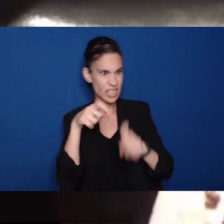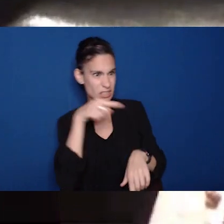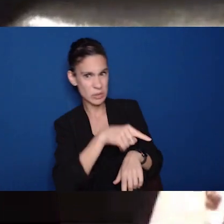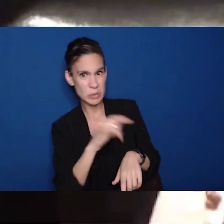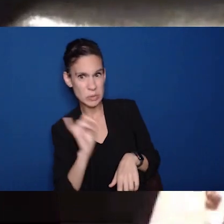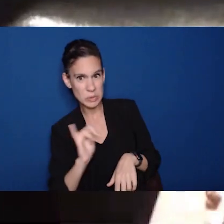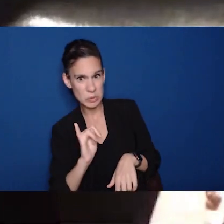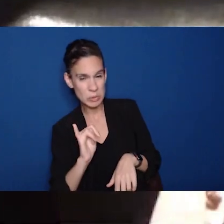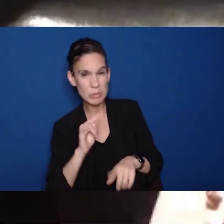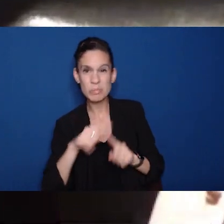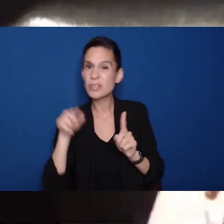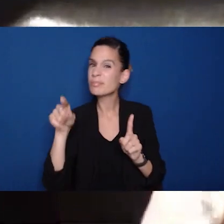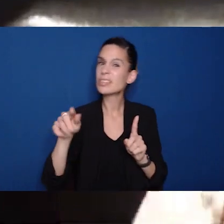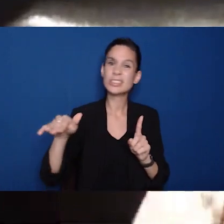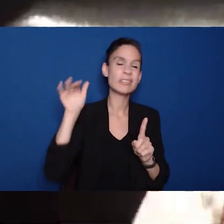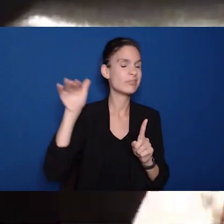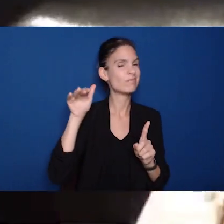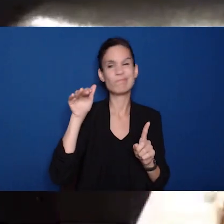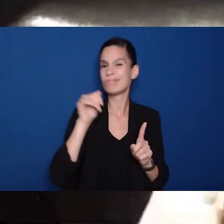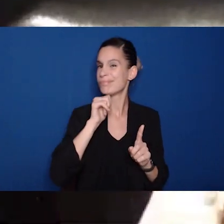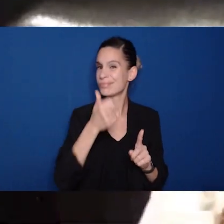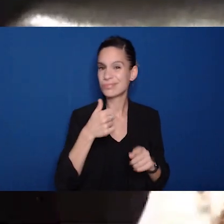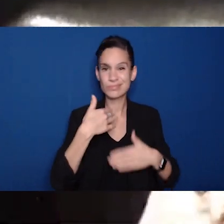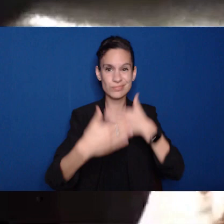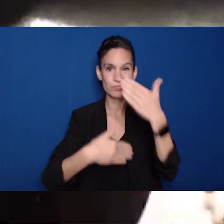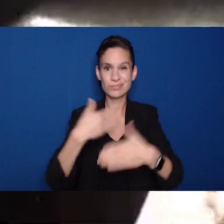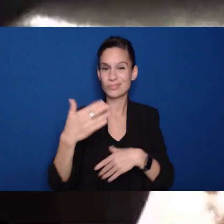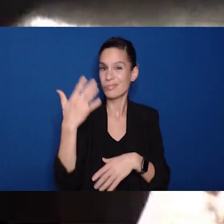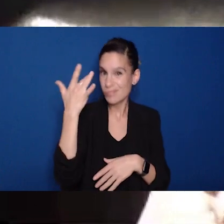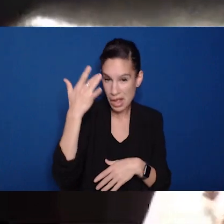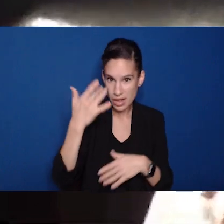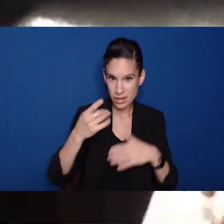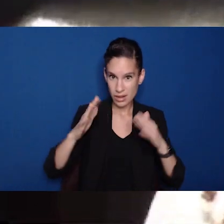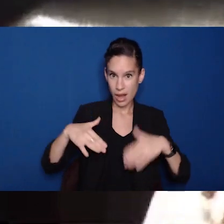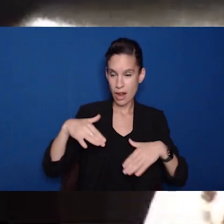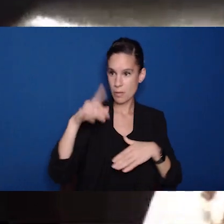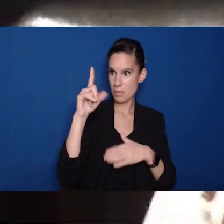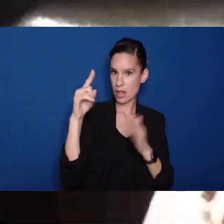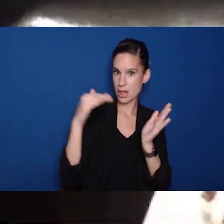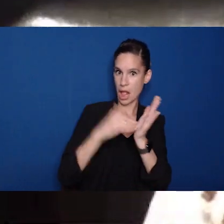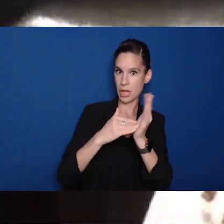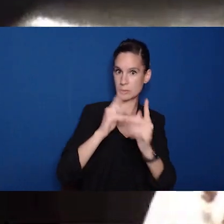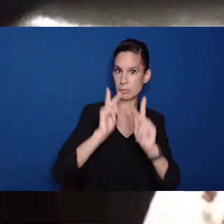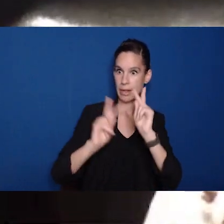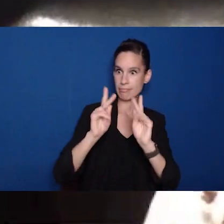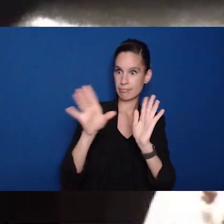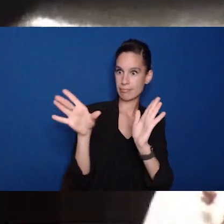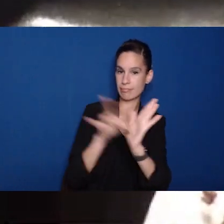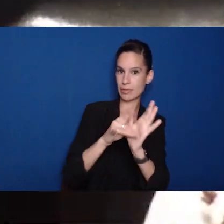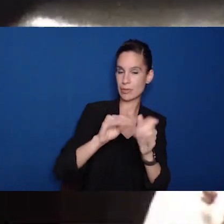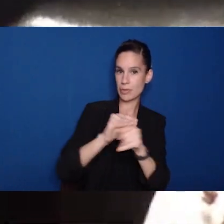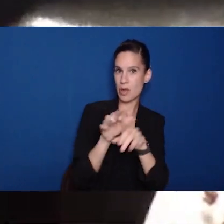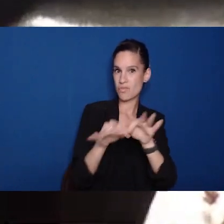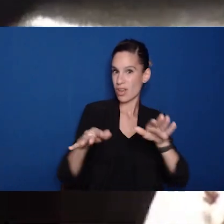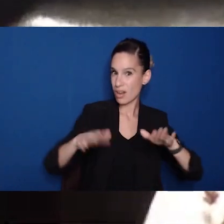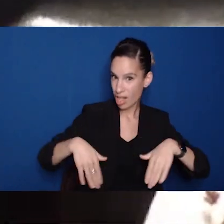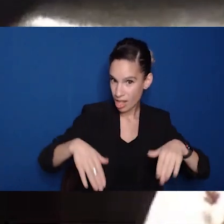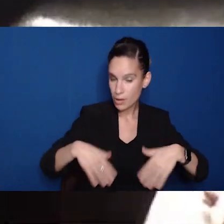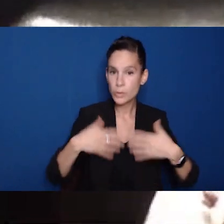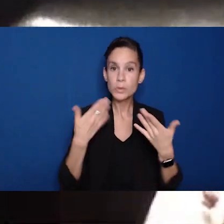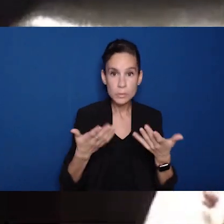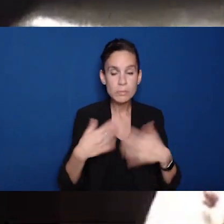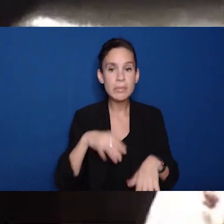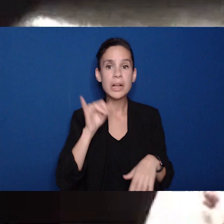our statistics now, and we're still in the hundreds of testing. We haven't even hit 1,000. And, when you look at that and you say, okay, you've